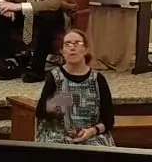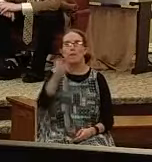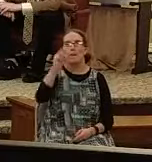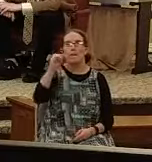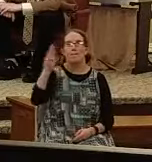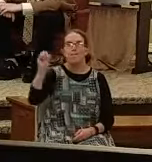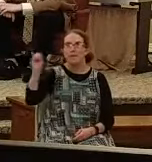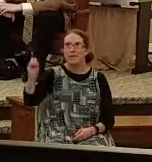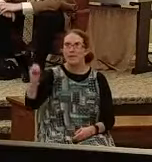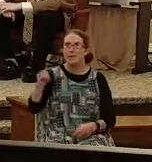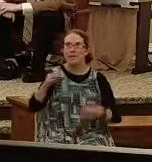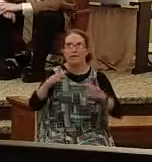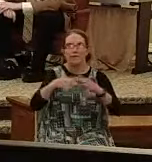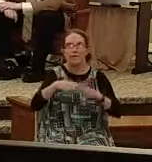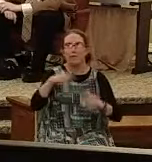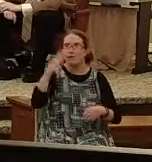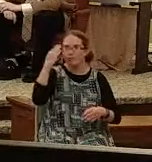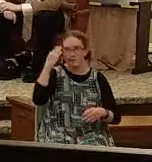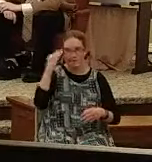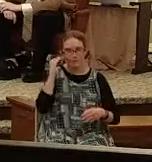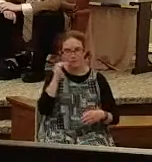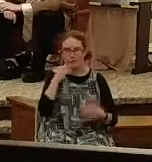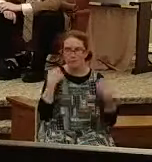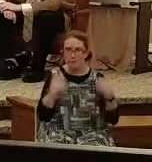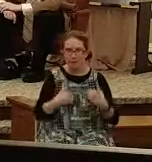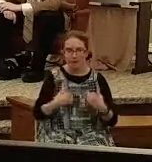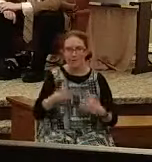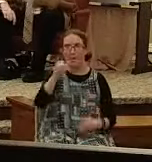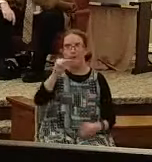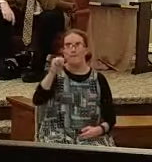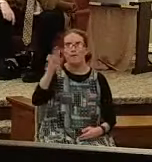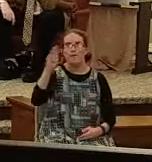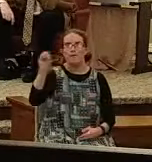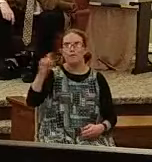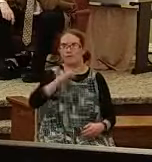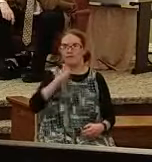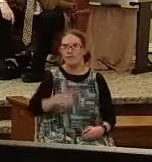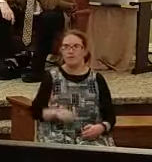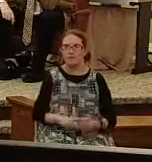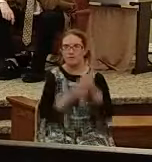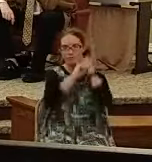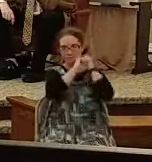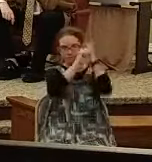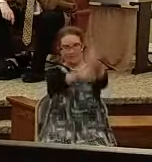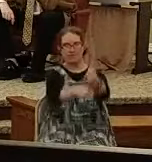place? We don't even have bamboo in Texas and Louisiana. Except for fishing boats.